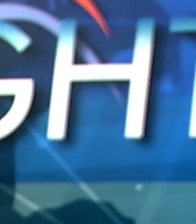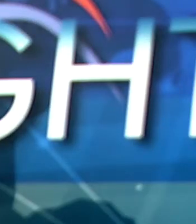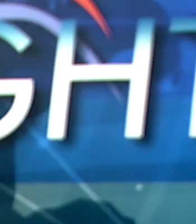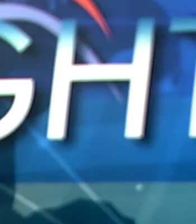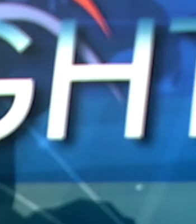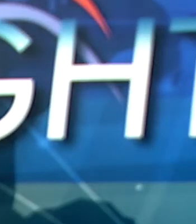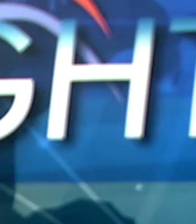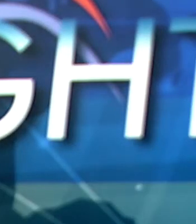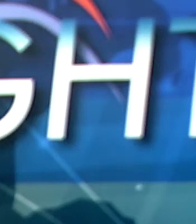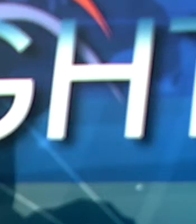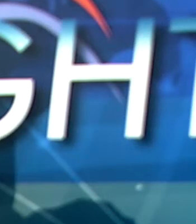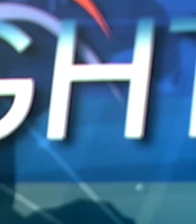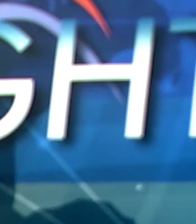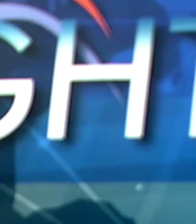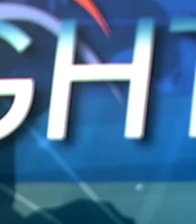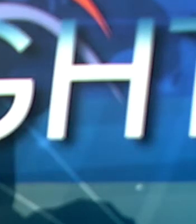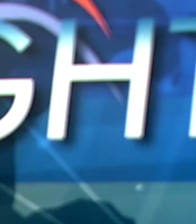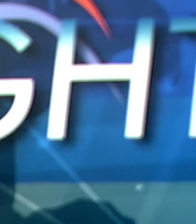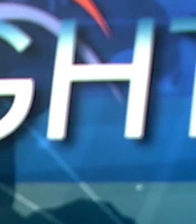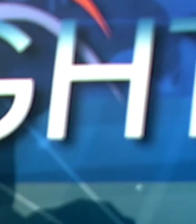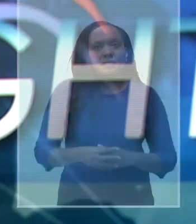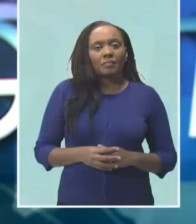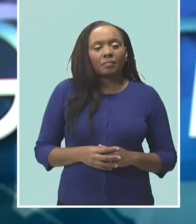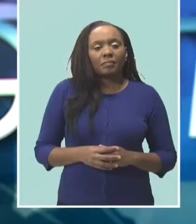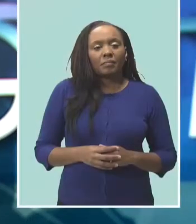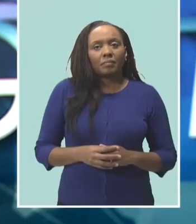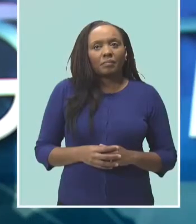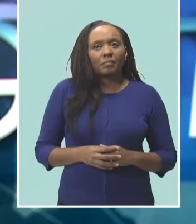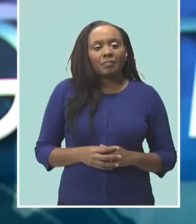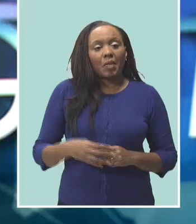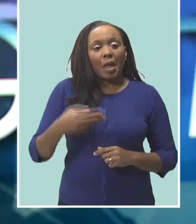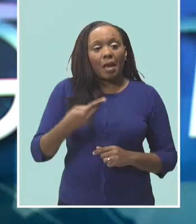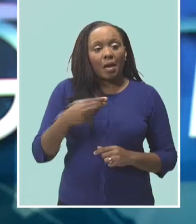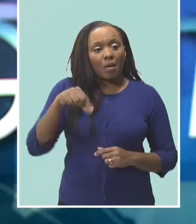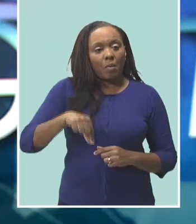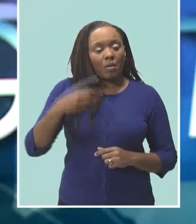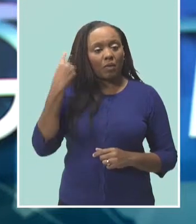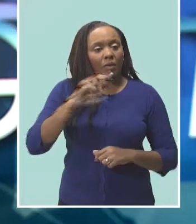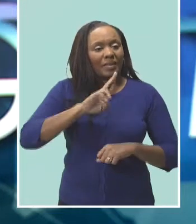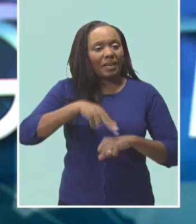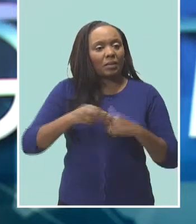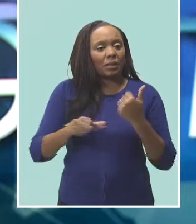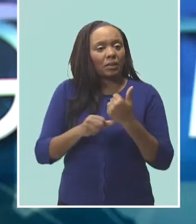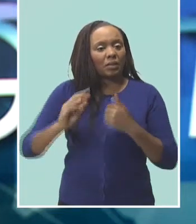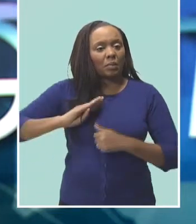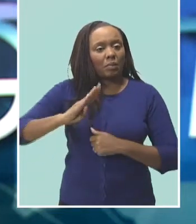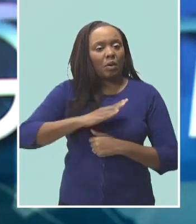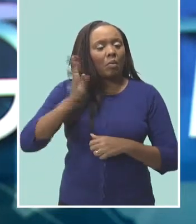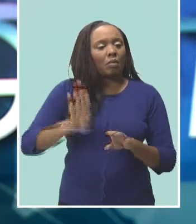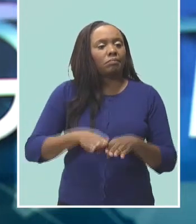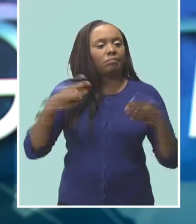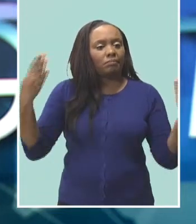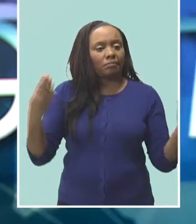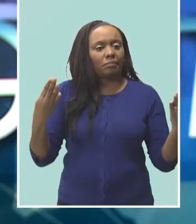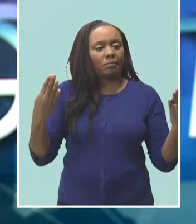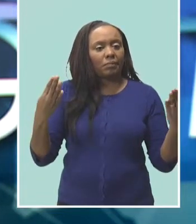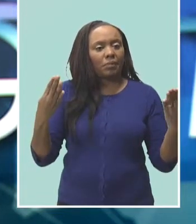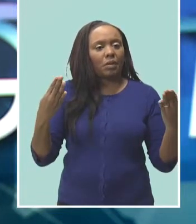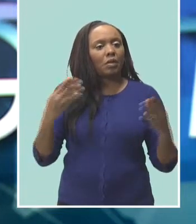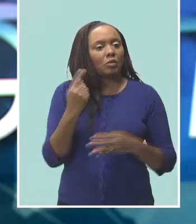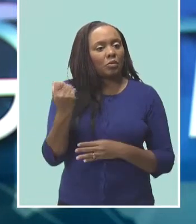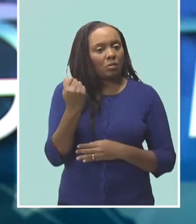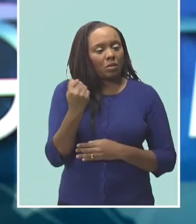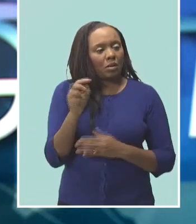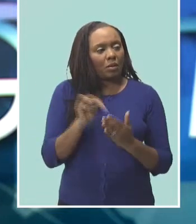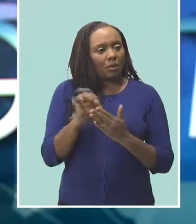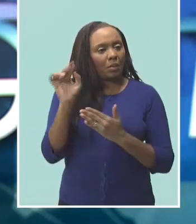The headquarters of the National Assistance Board will reopen its doors for business on Tuesday, May 12th. That's according to a joint statement from the